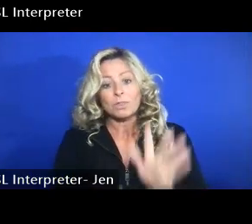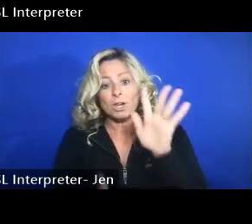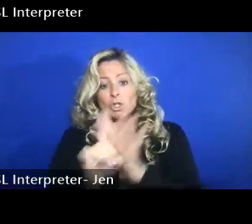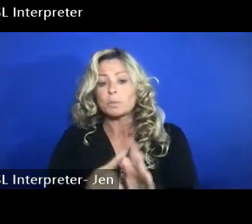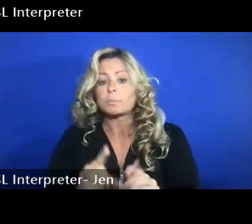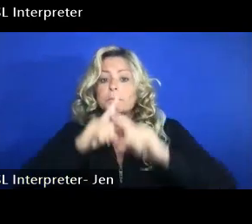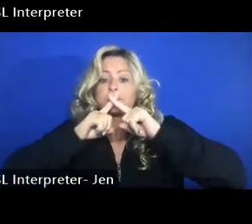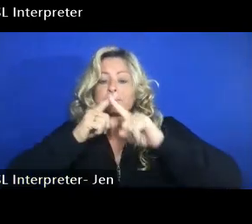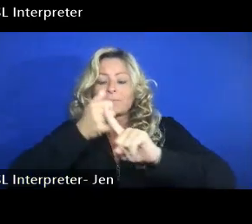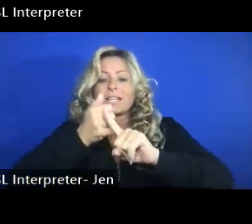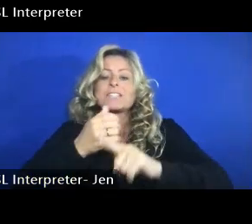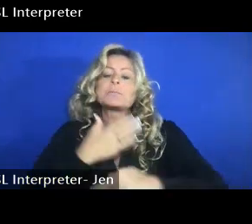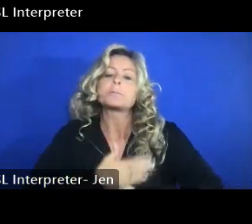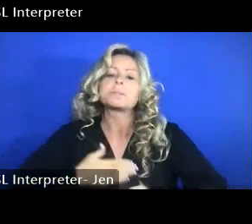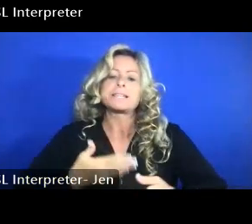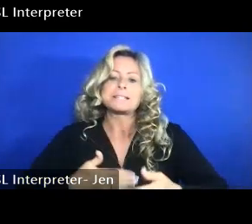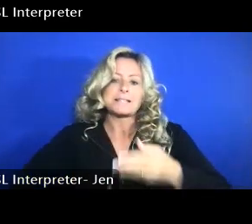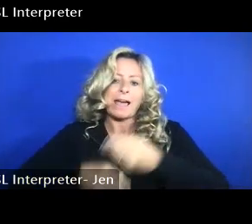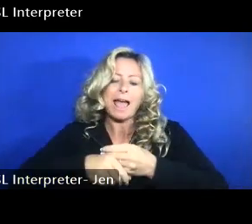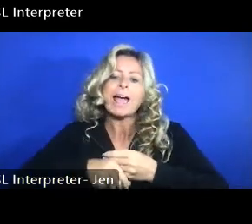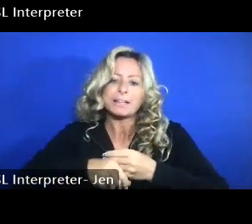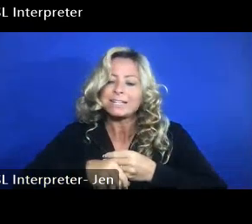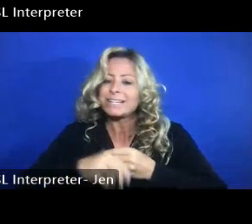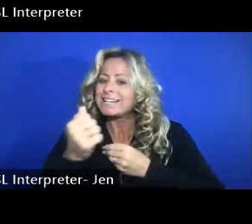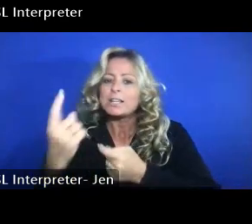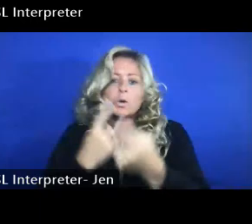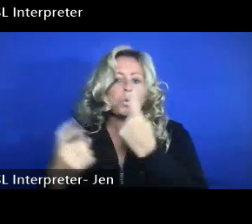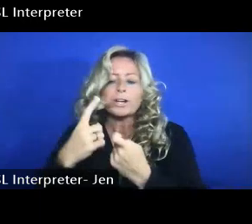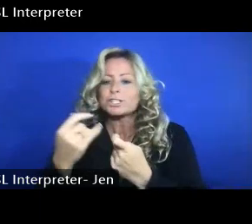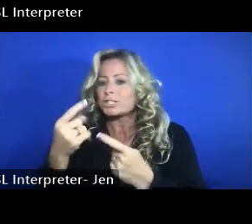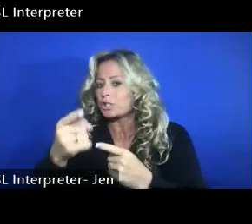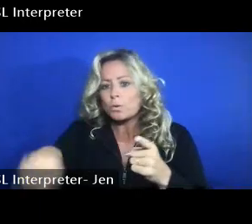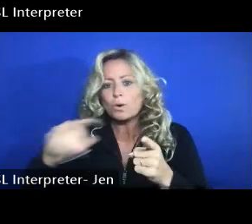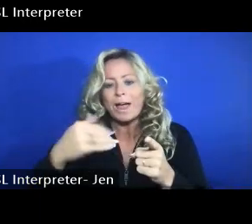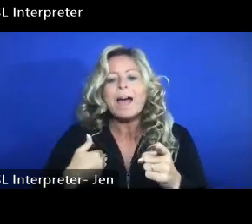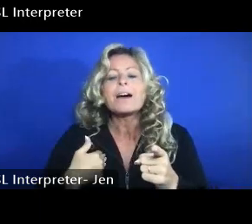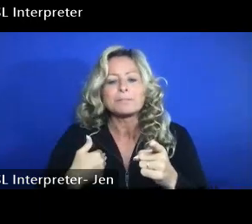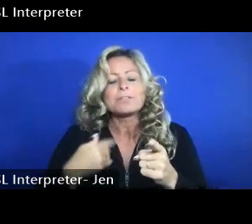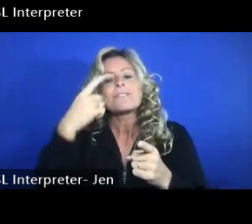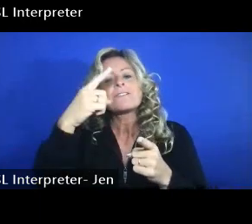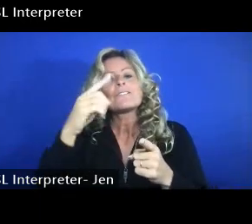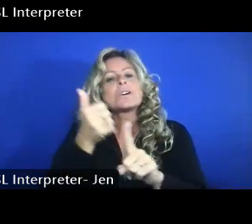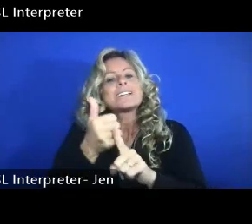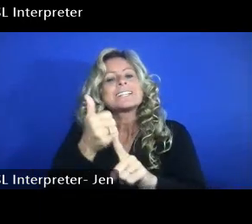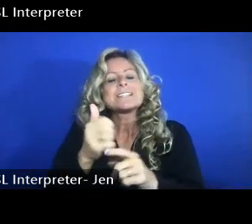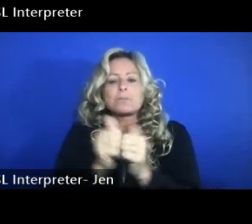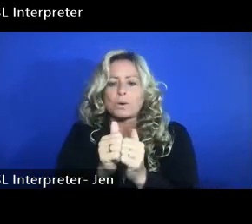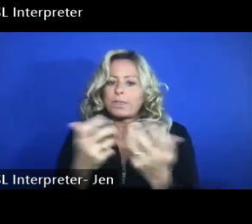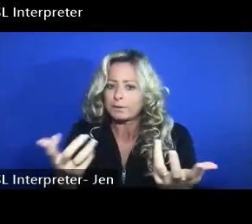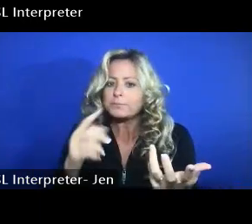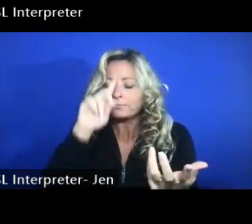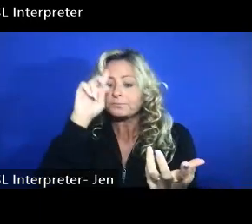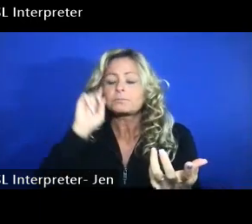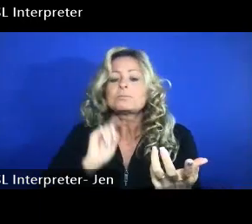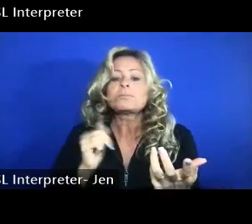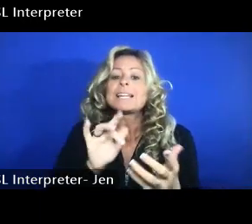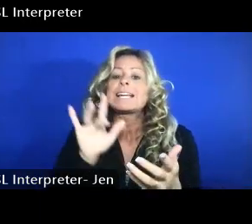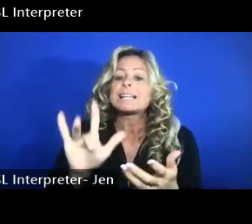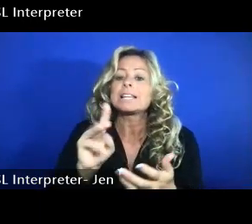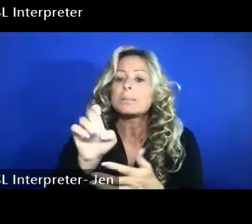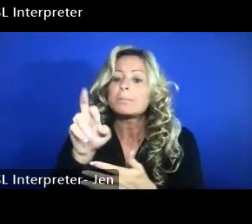the Q&A. We want this to be as interactive as possible. To access closed captioning, click More,